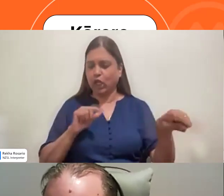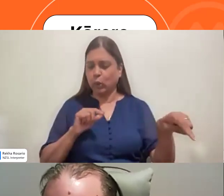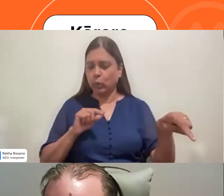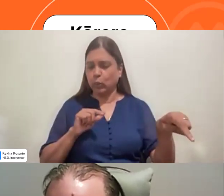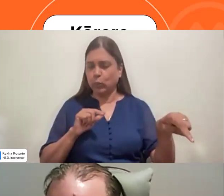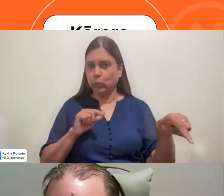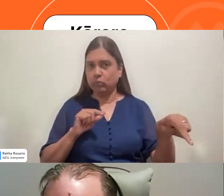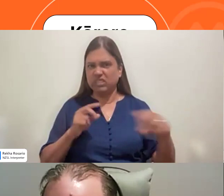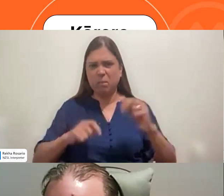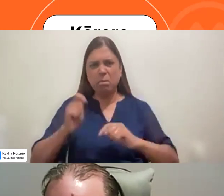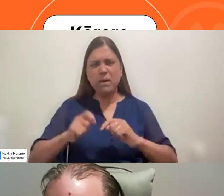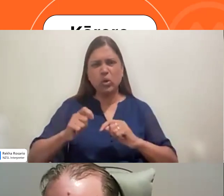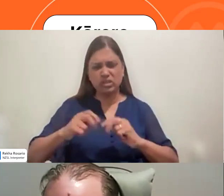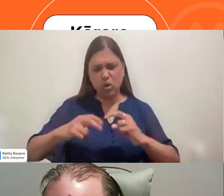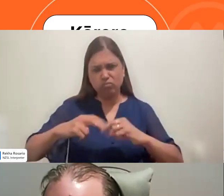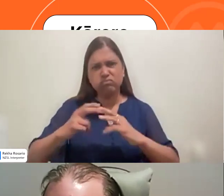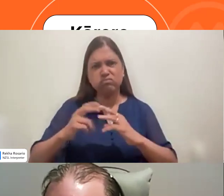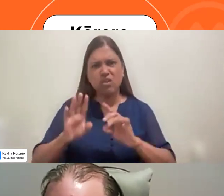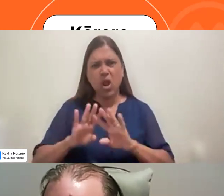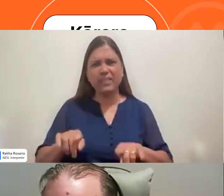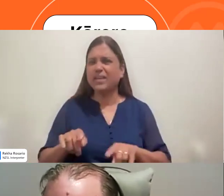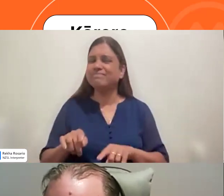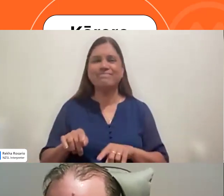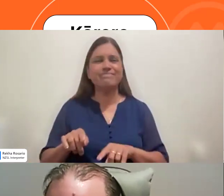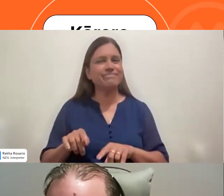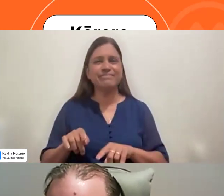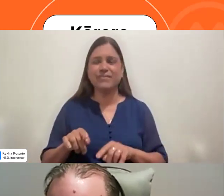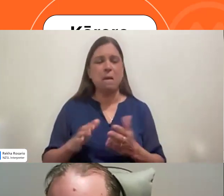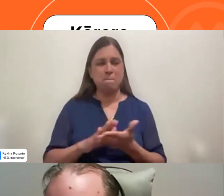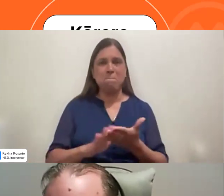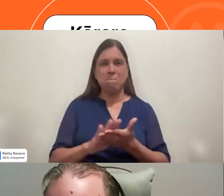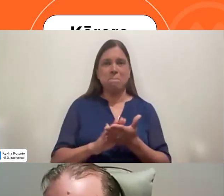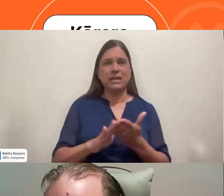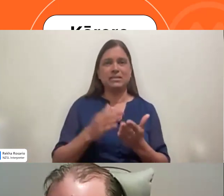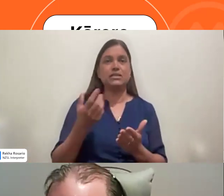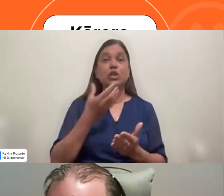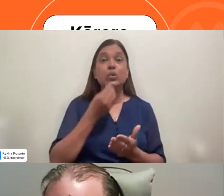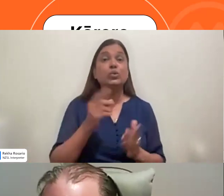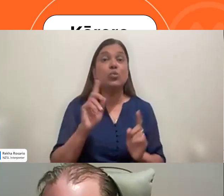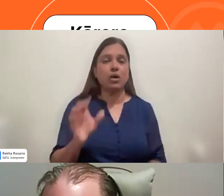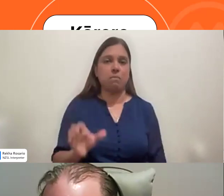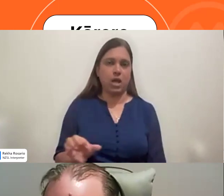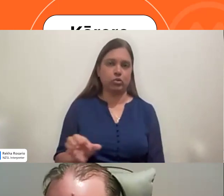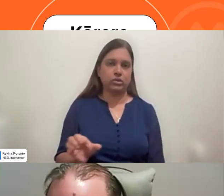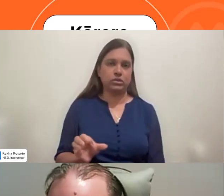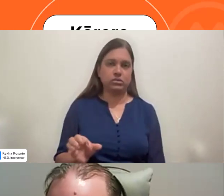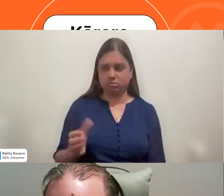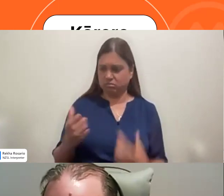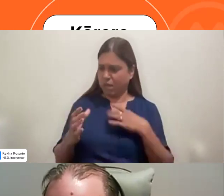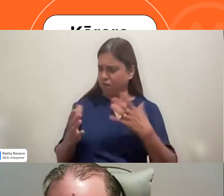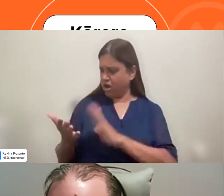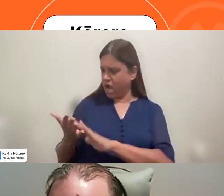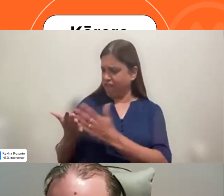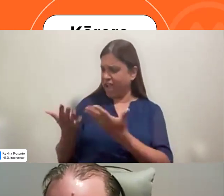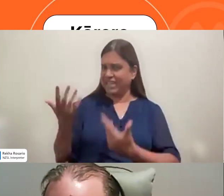can. That's sort of that aspect. And generally that means using a mouse. So, you know, and that then affects more than